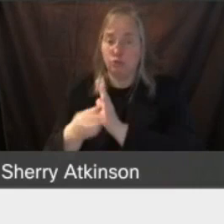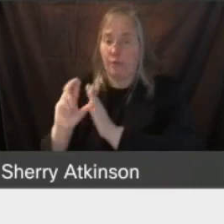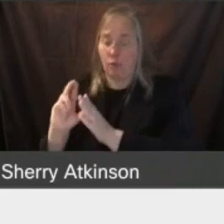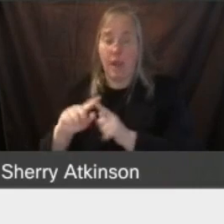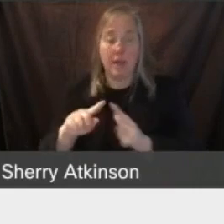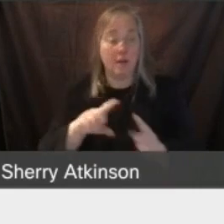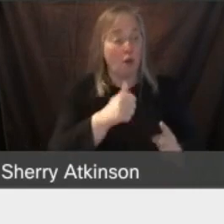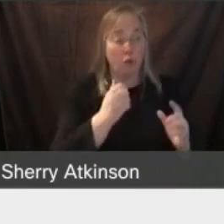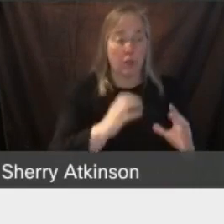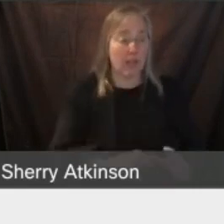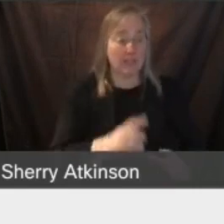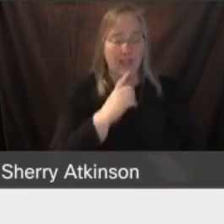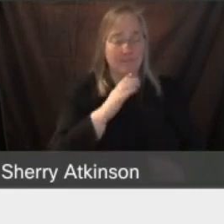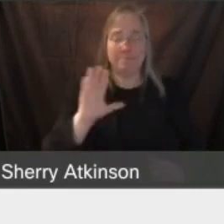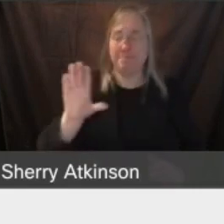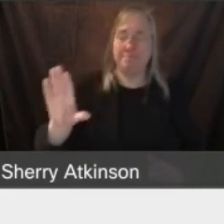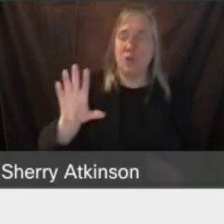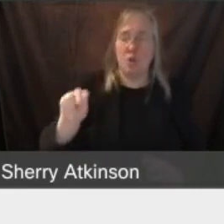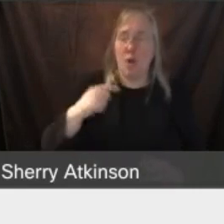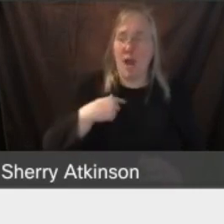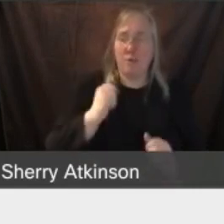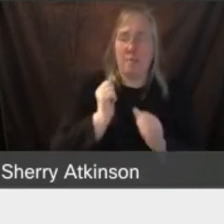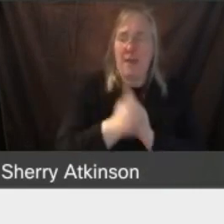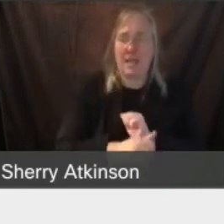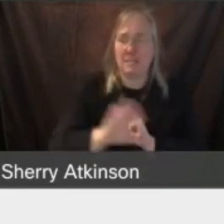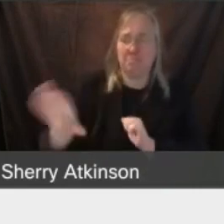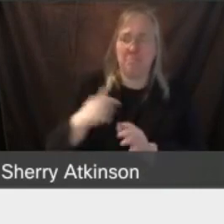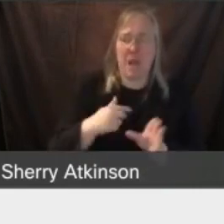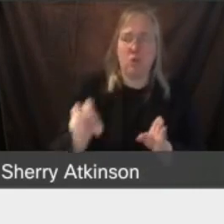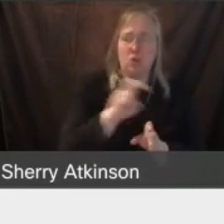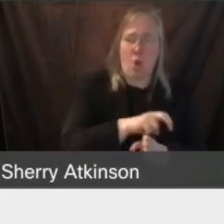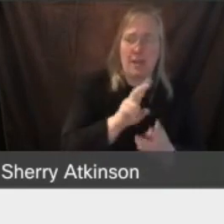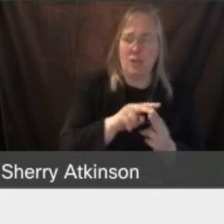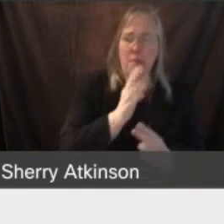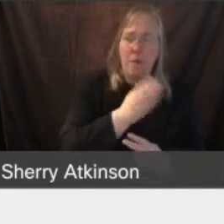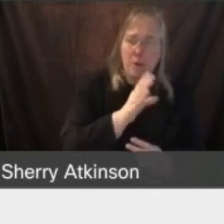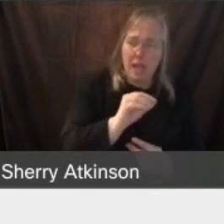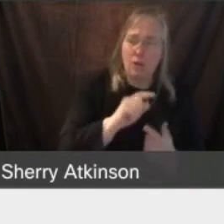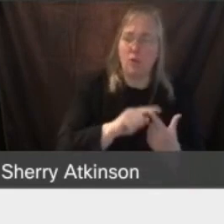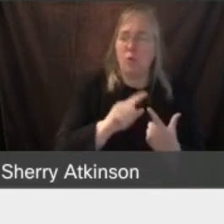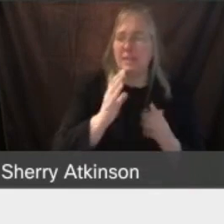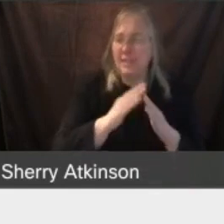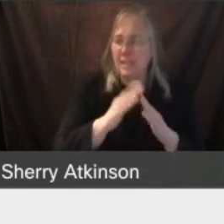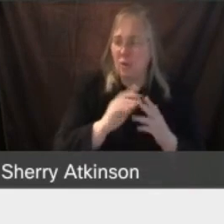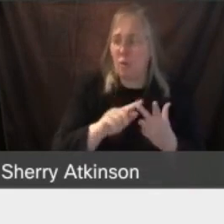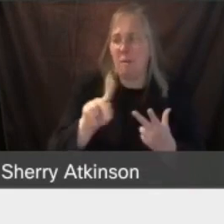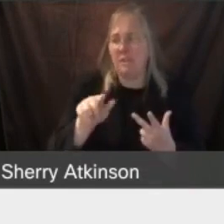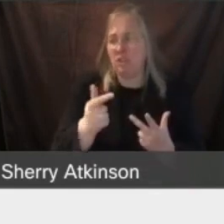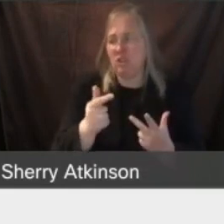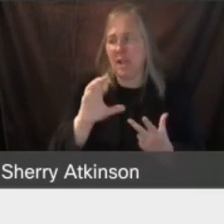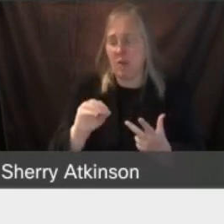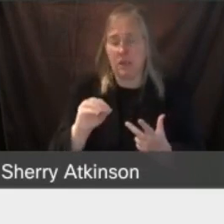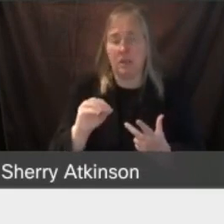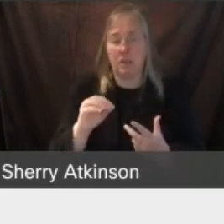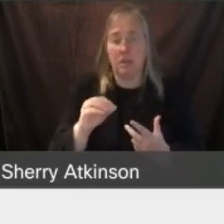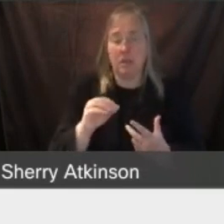have said, no, I'm going to pass. I'm going to go into Baltimore County, into the city, or into Prince George's County, rather than where I have